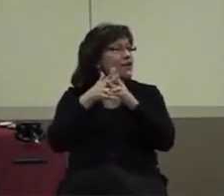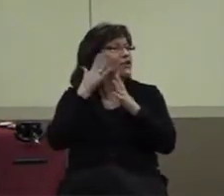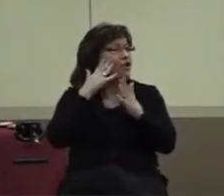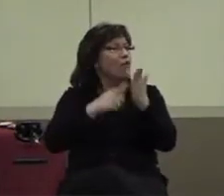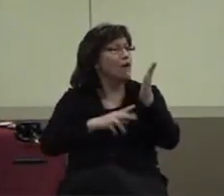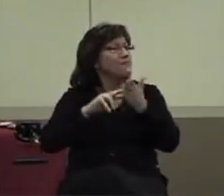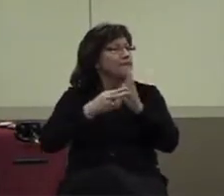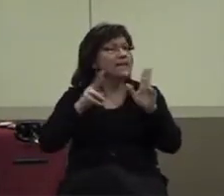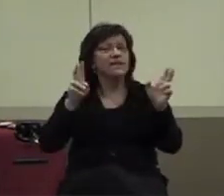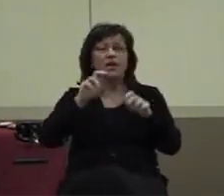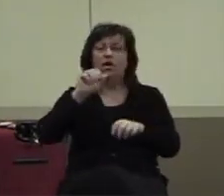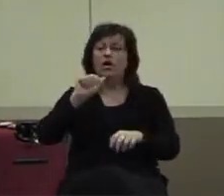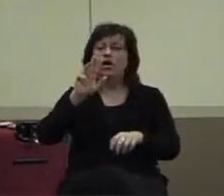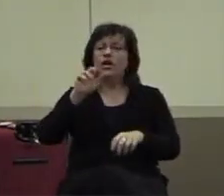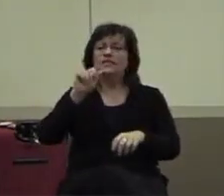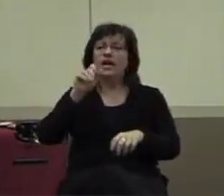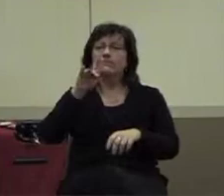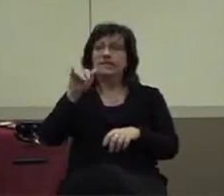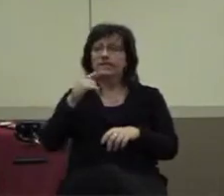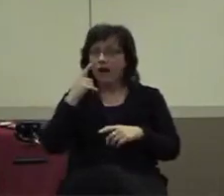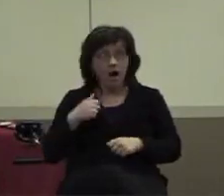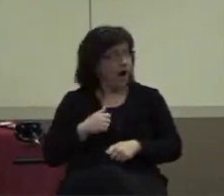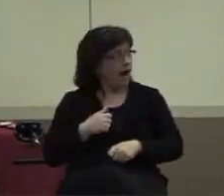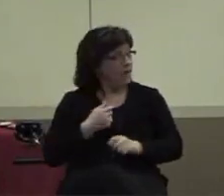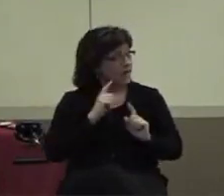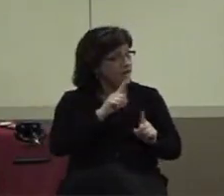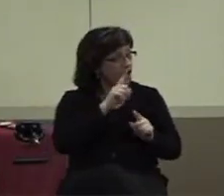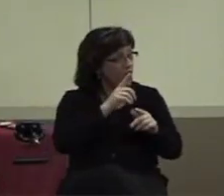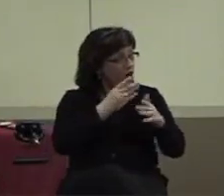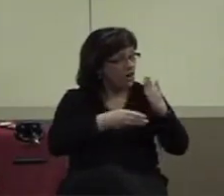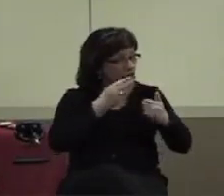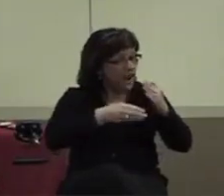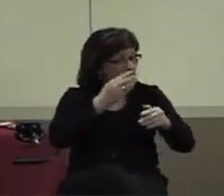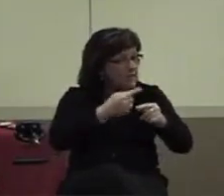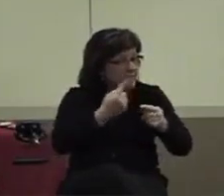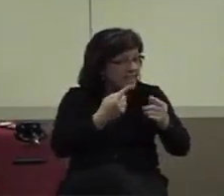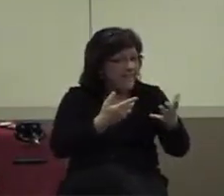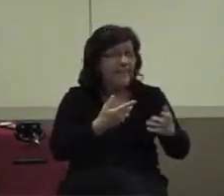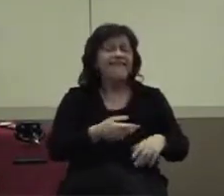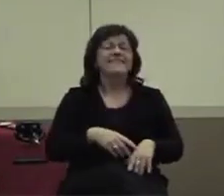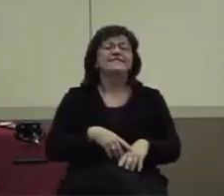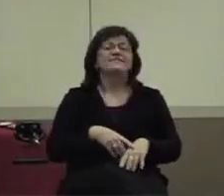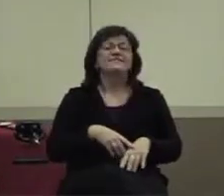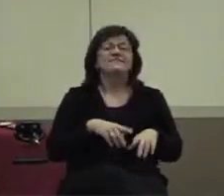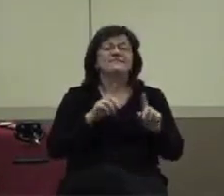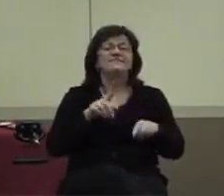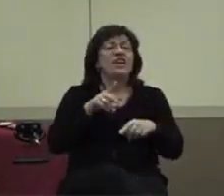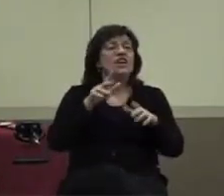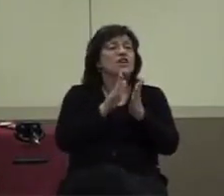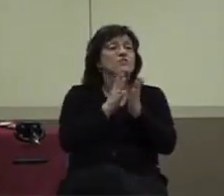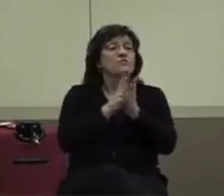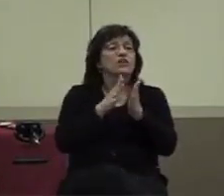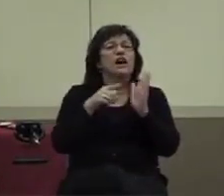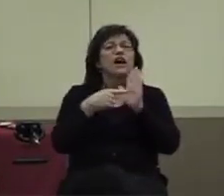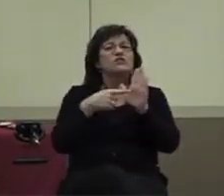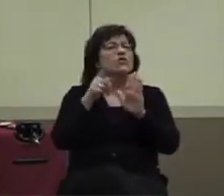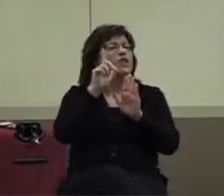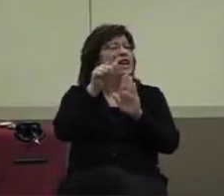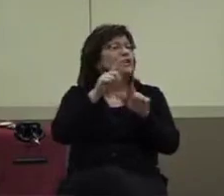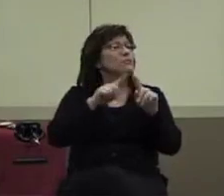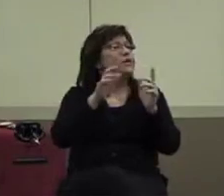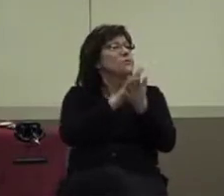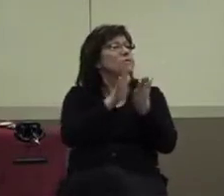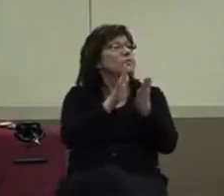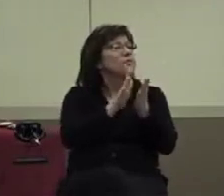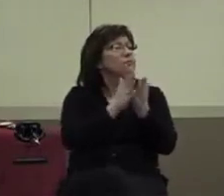think we're going to go do something like that. If you look in your book, on page, I'm going to show it to you later, but if you look in your book on